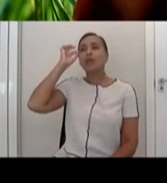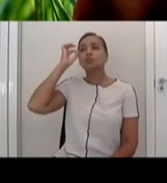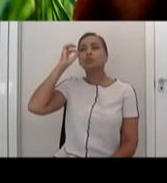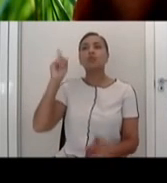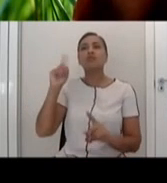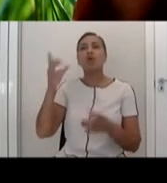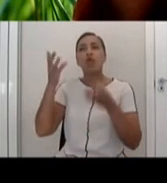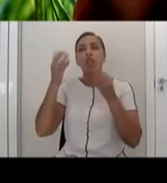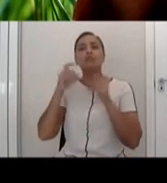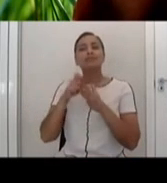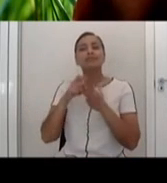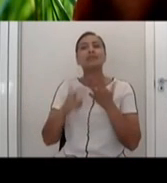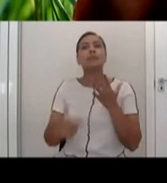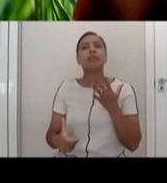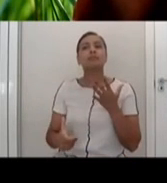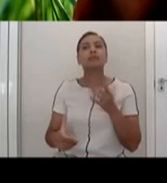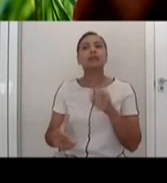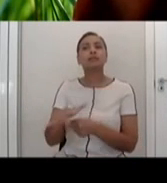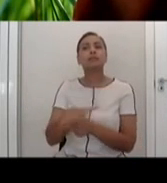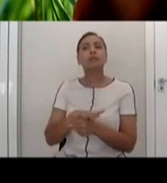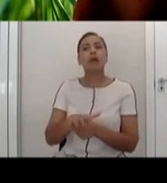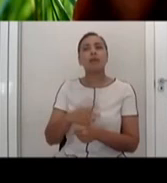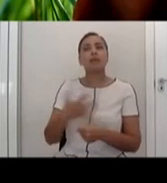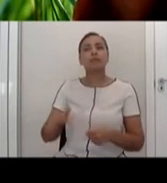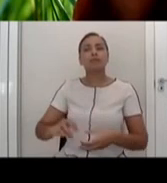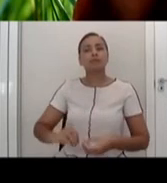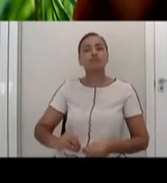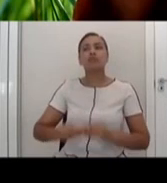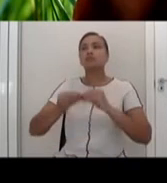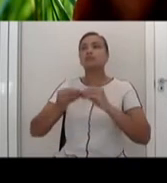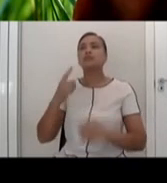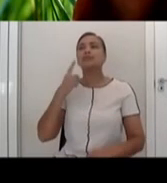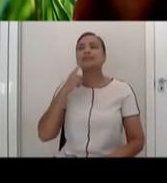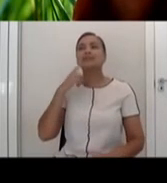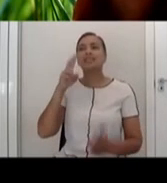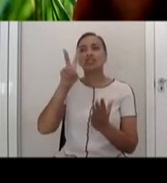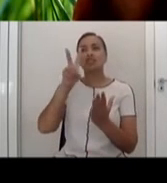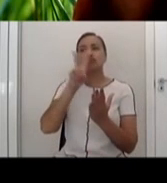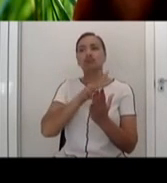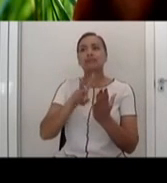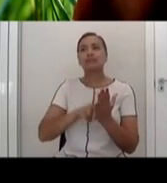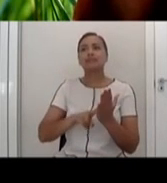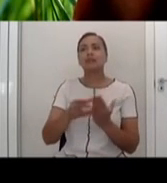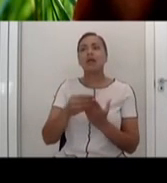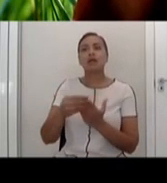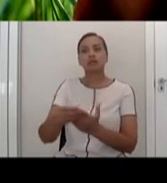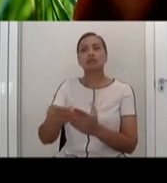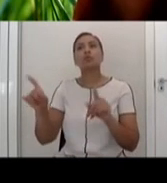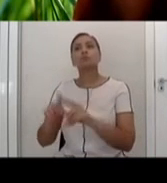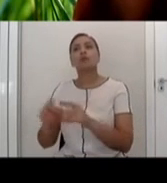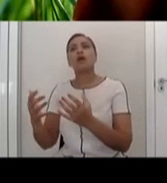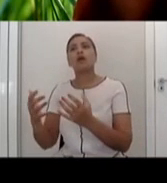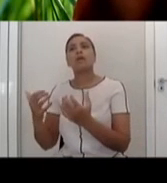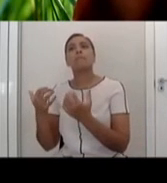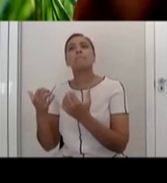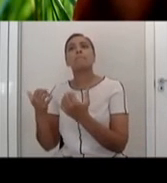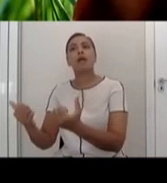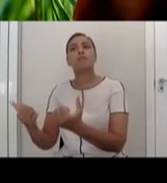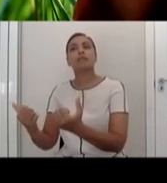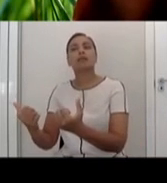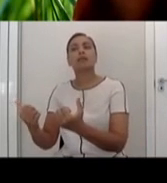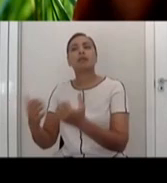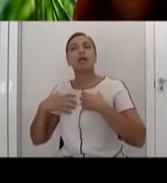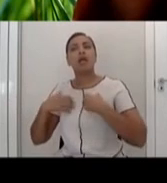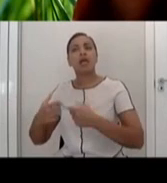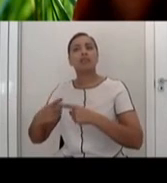disabilities department, have produced some easy to read guidance. Public Health England have also produced some really easy to